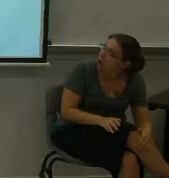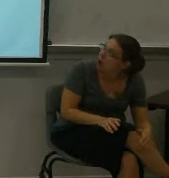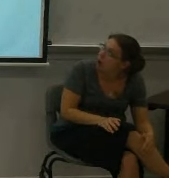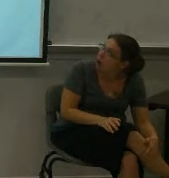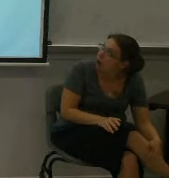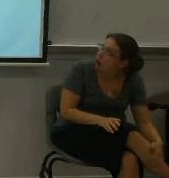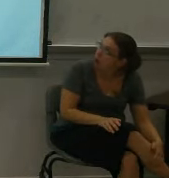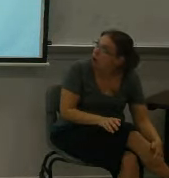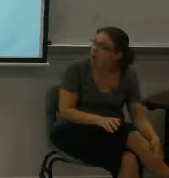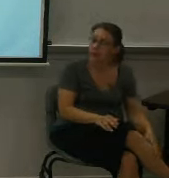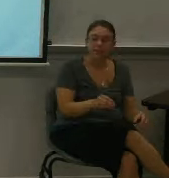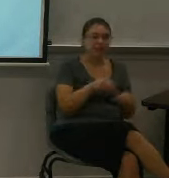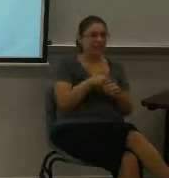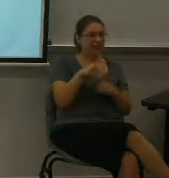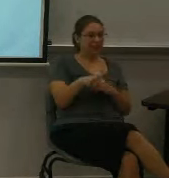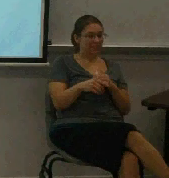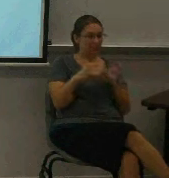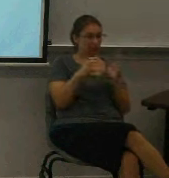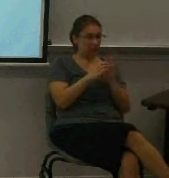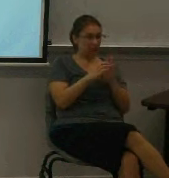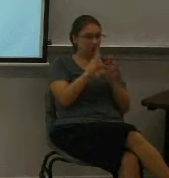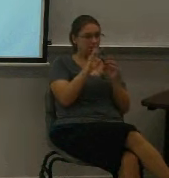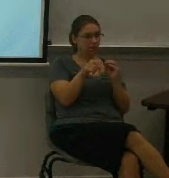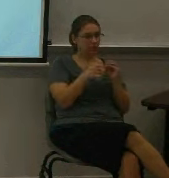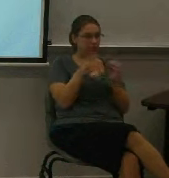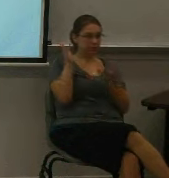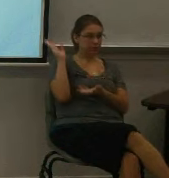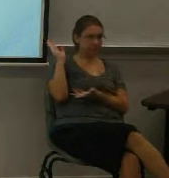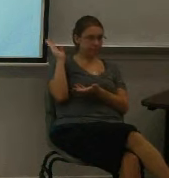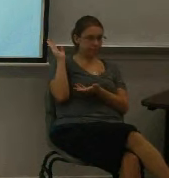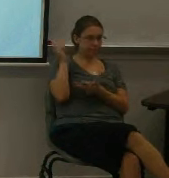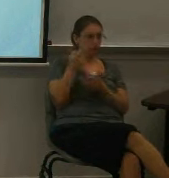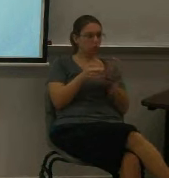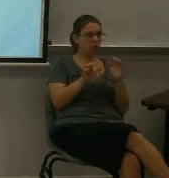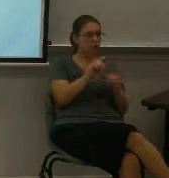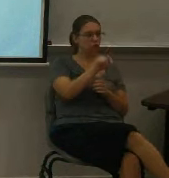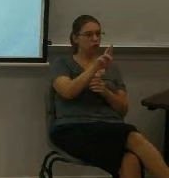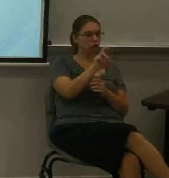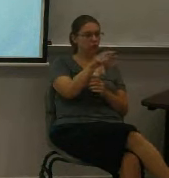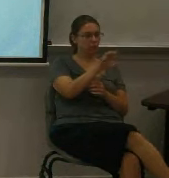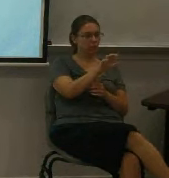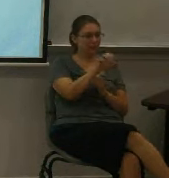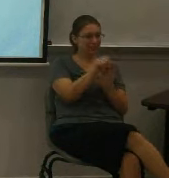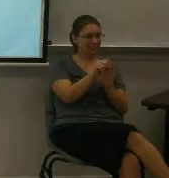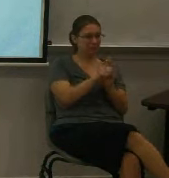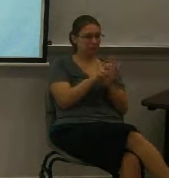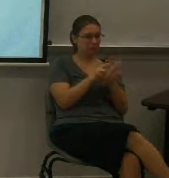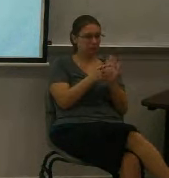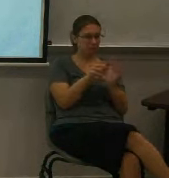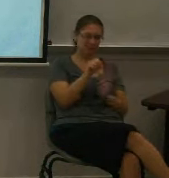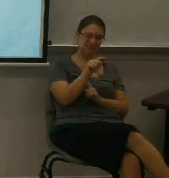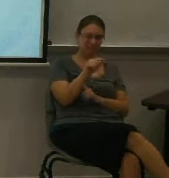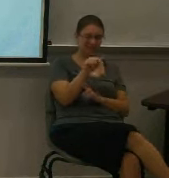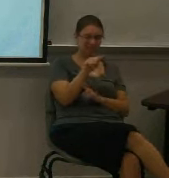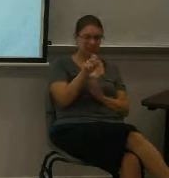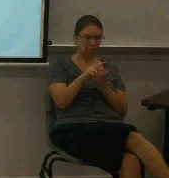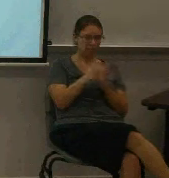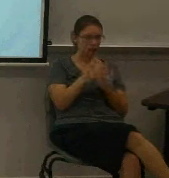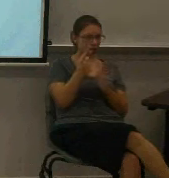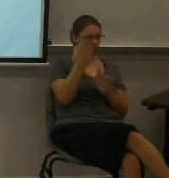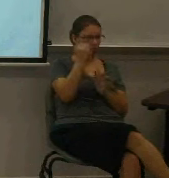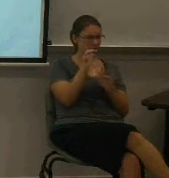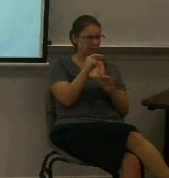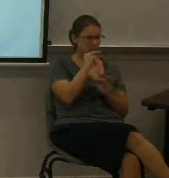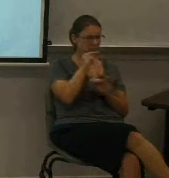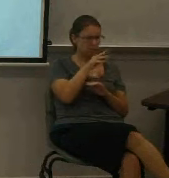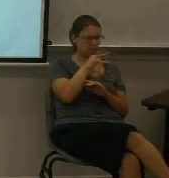So in this chapter, we'll talk about what does trophic state actually mean, why does nutrient pollution